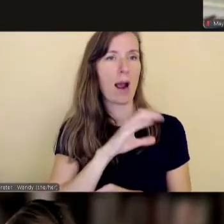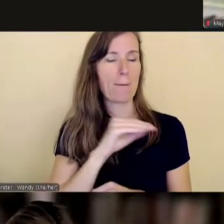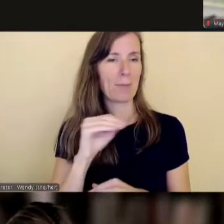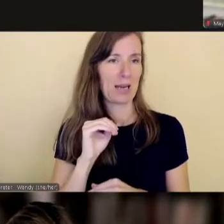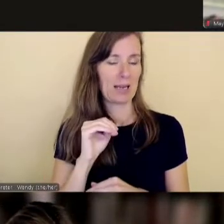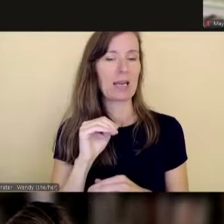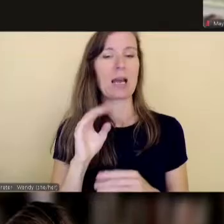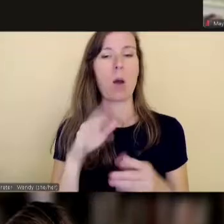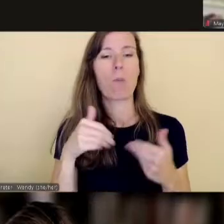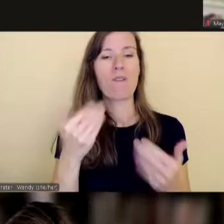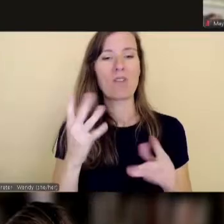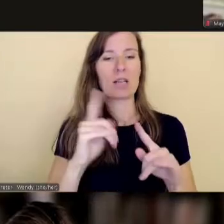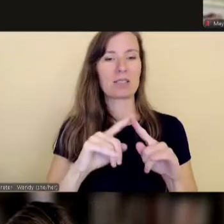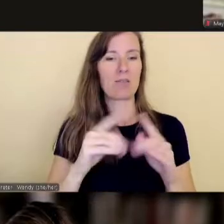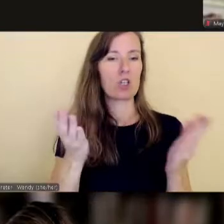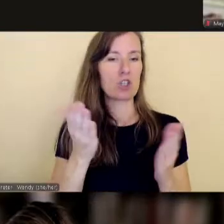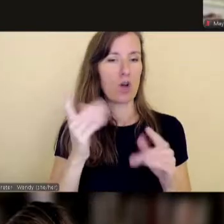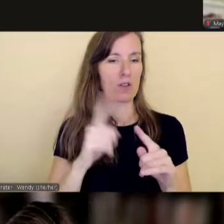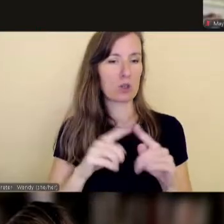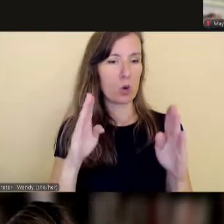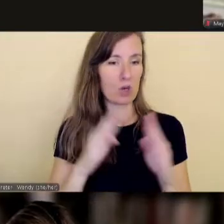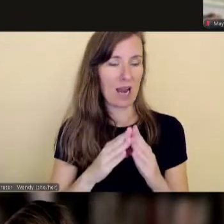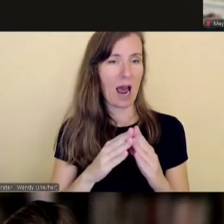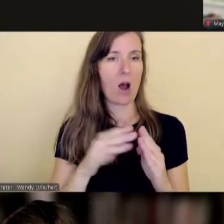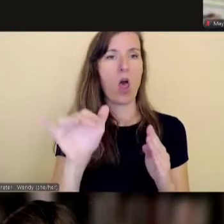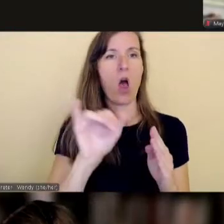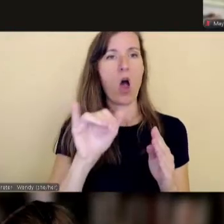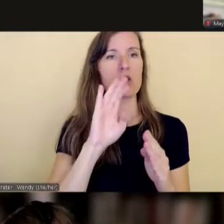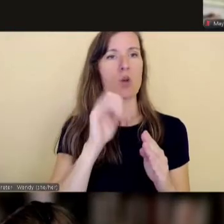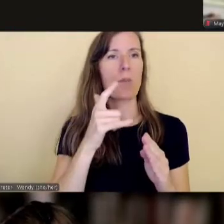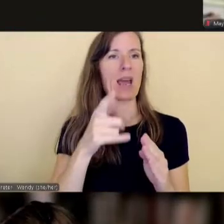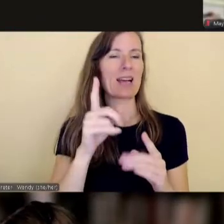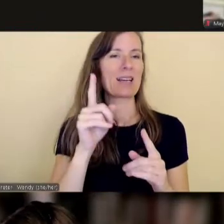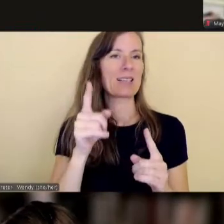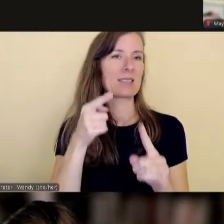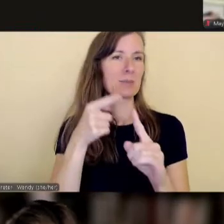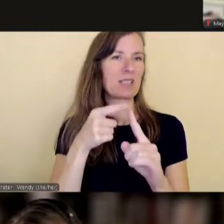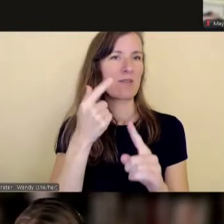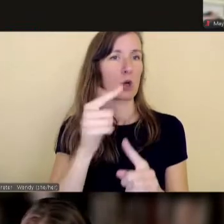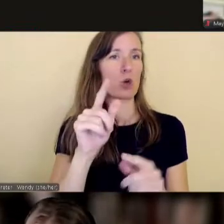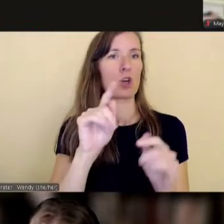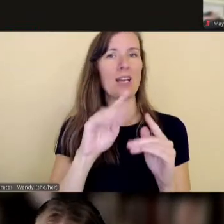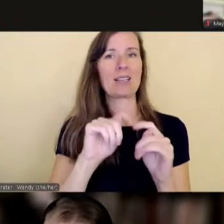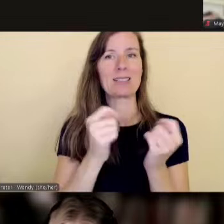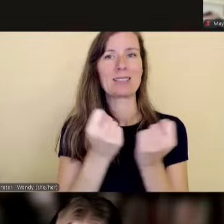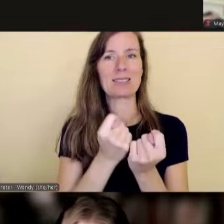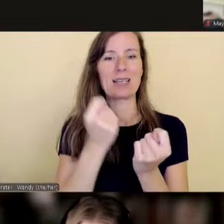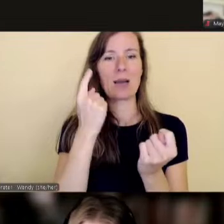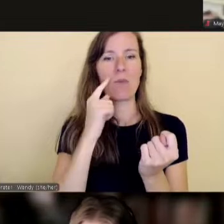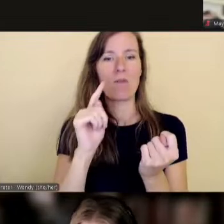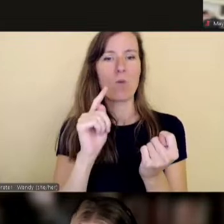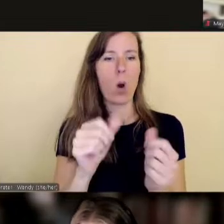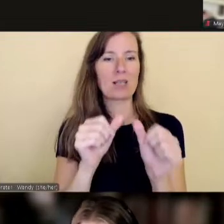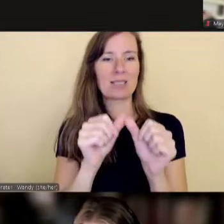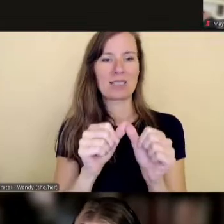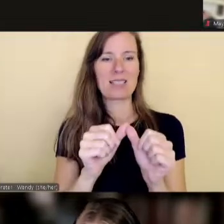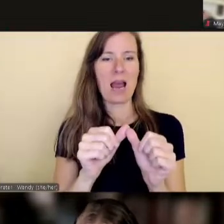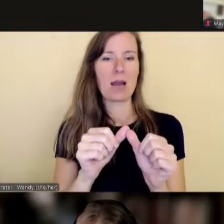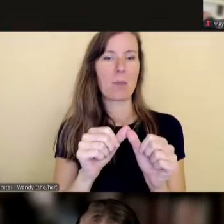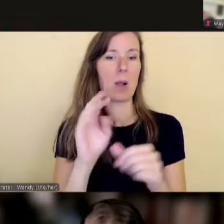being their designated green team for sustainable Maryland. Our members serve as a resource to the town by constantly attending Zoom